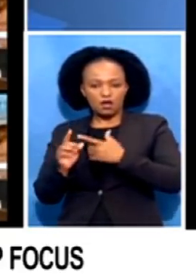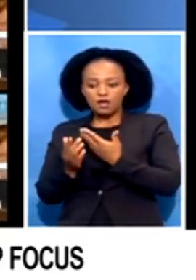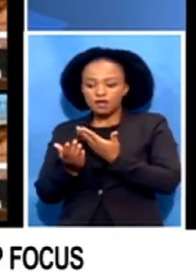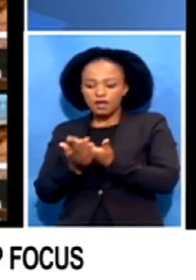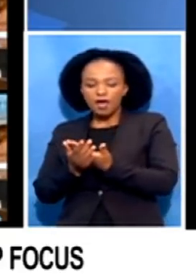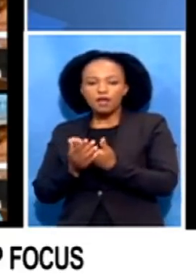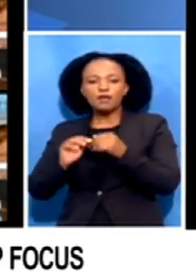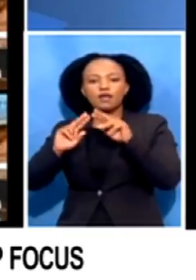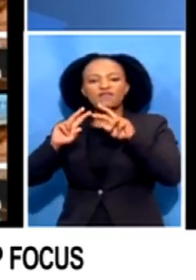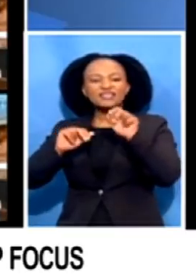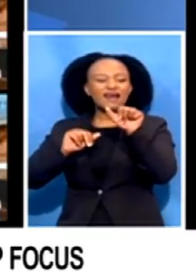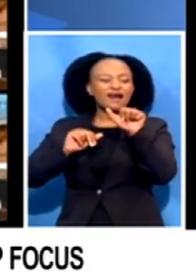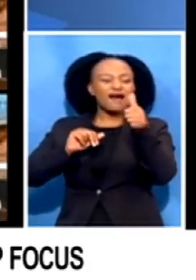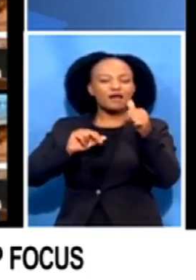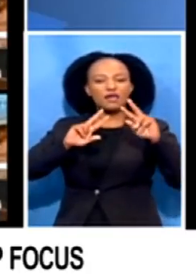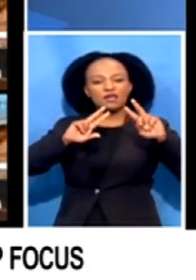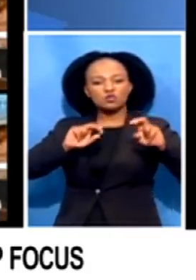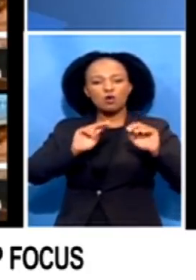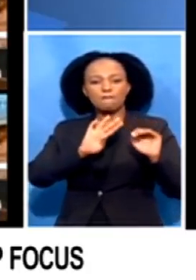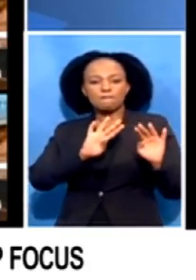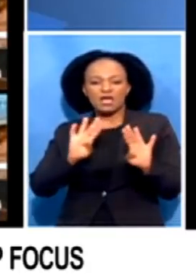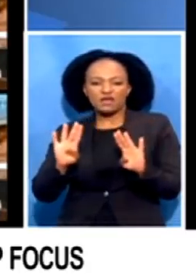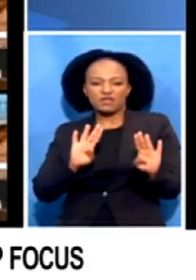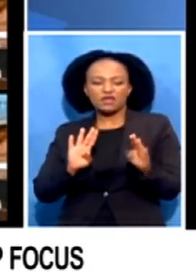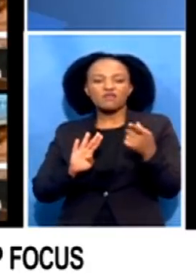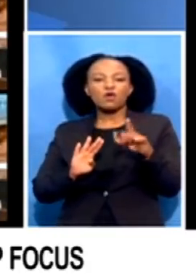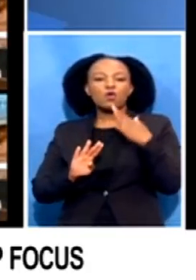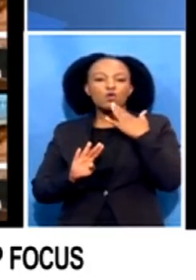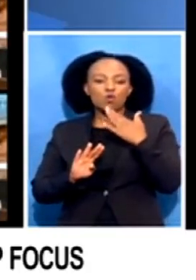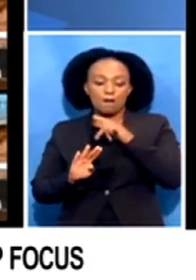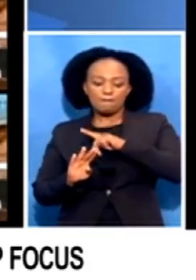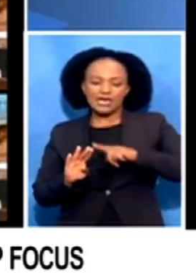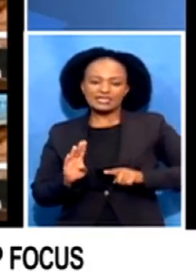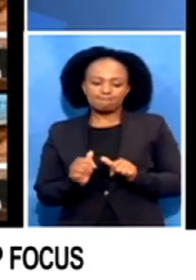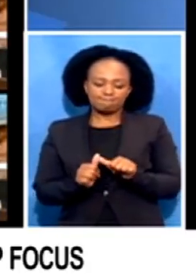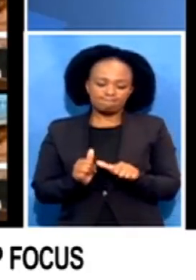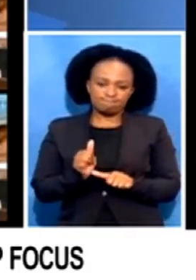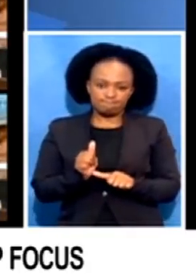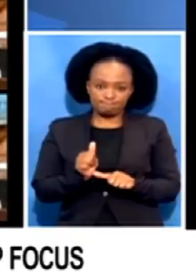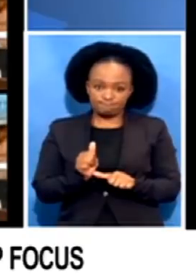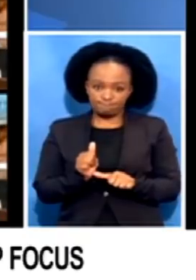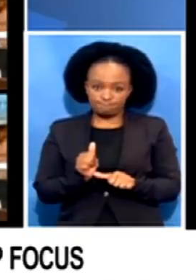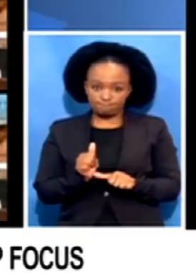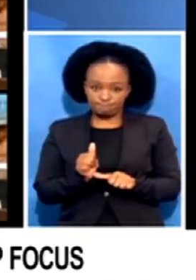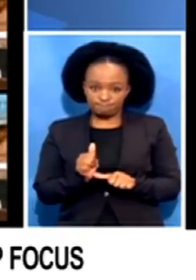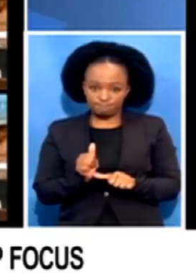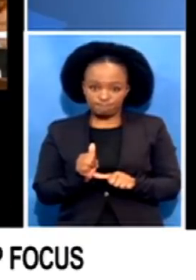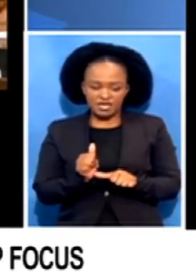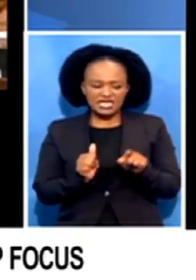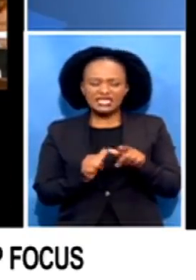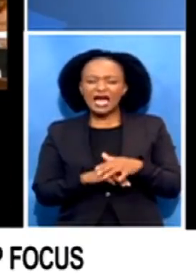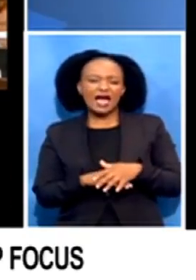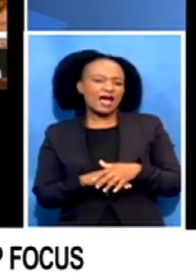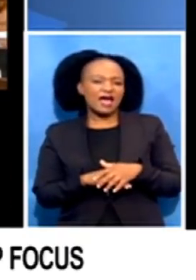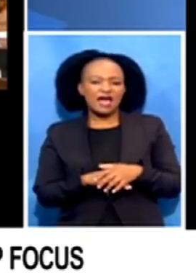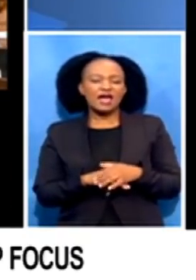the deputy president are to be found in 182,